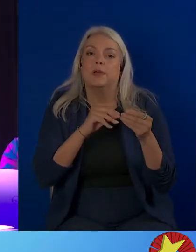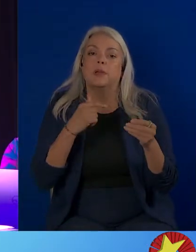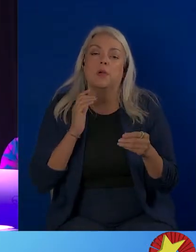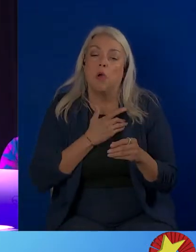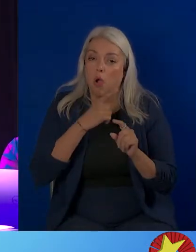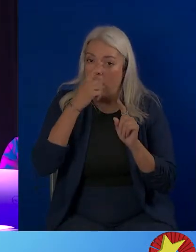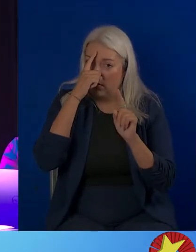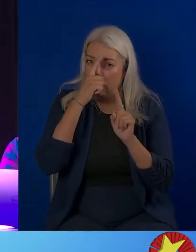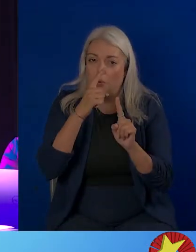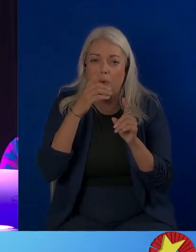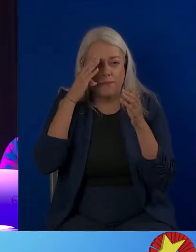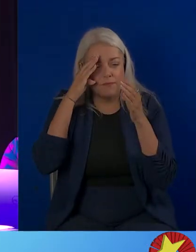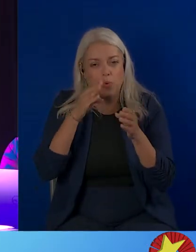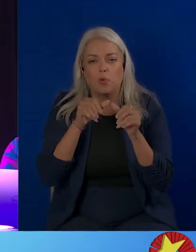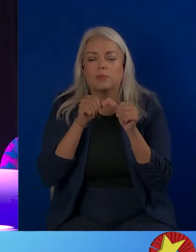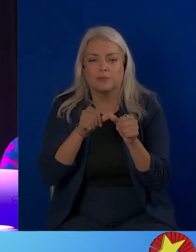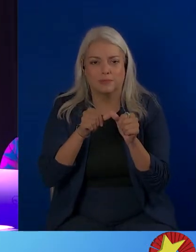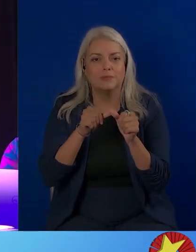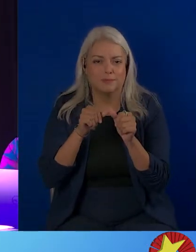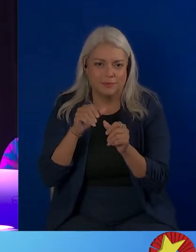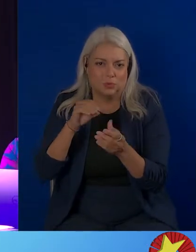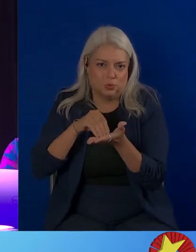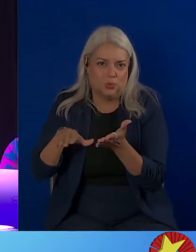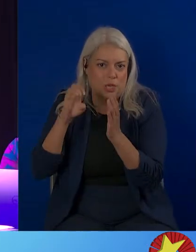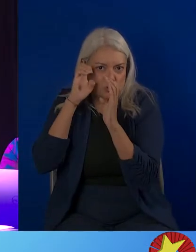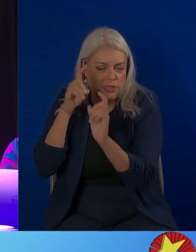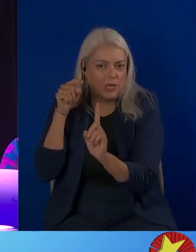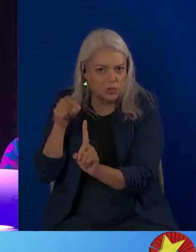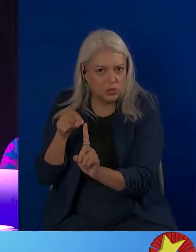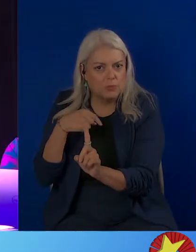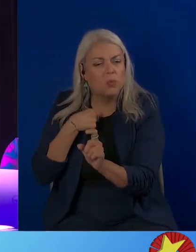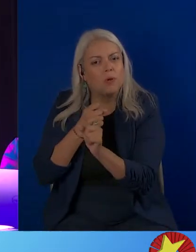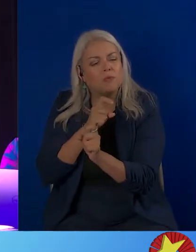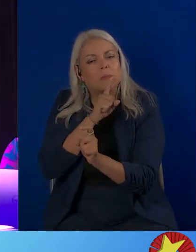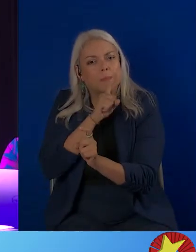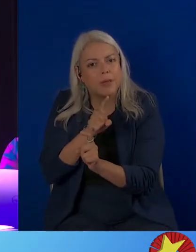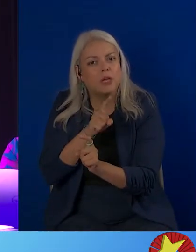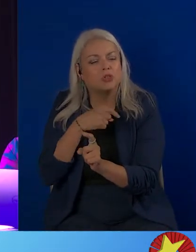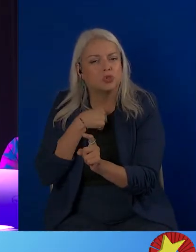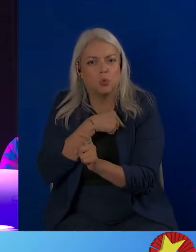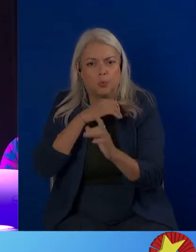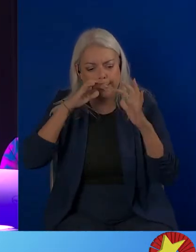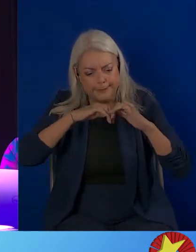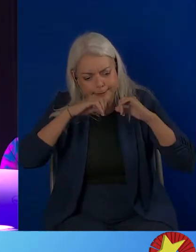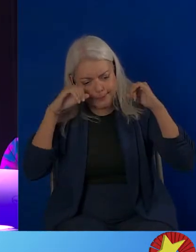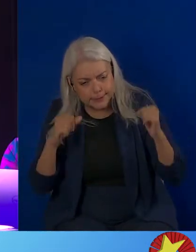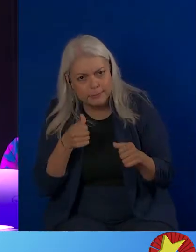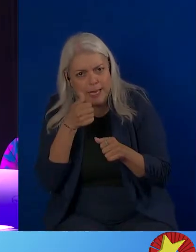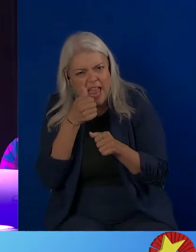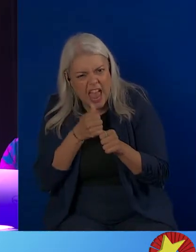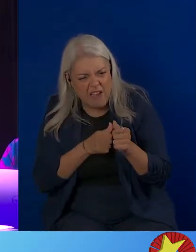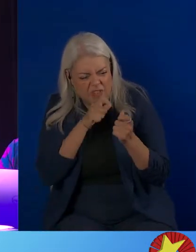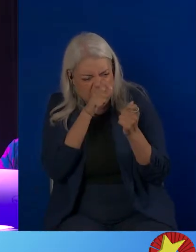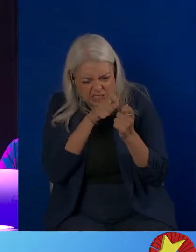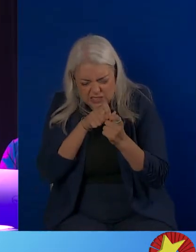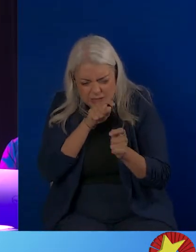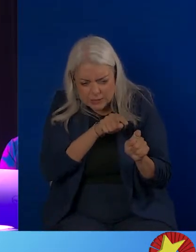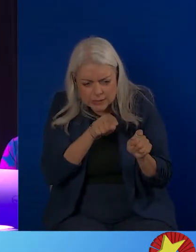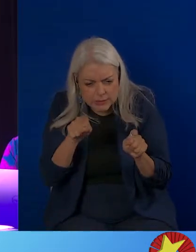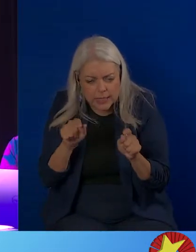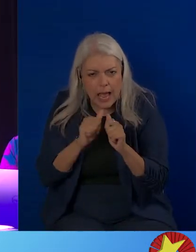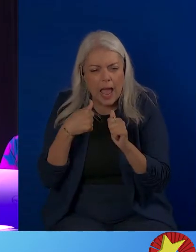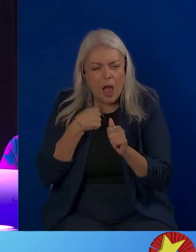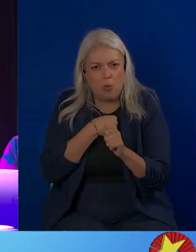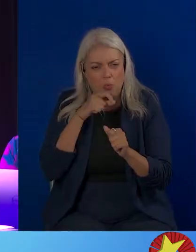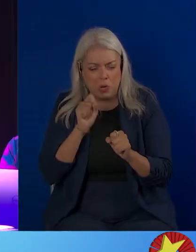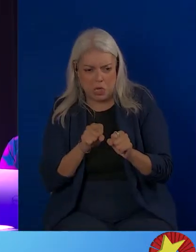of our students. But at the same time, we need to make sure we're looking at every nook and cranny for how we can strategically change and